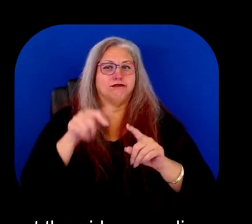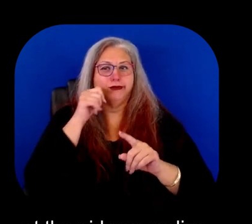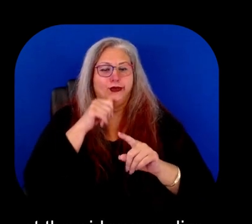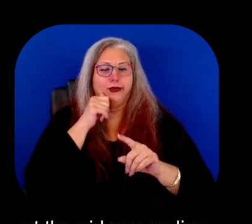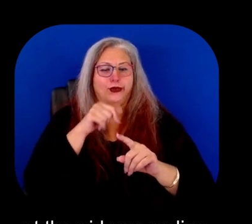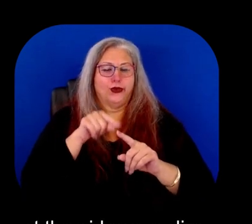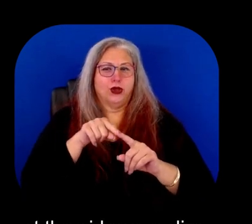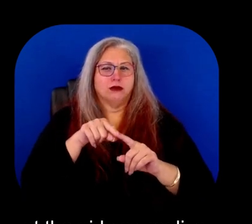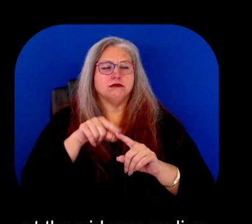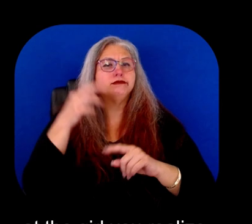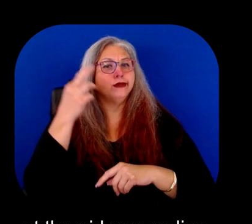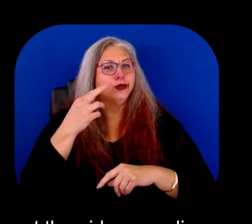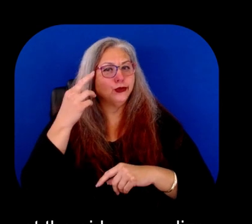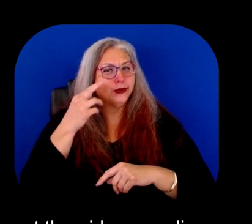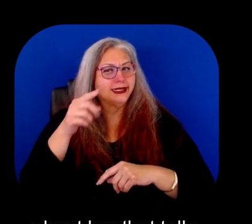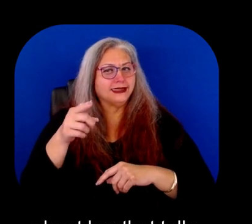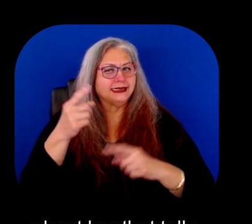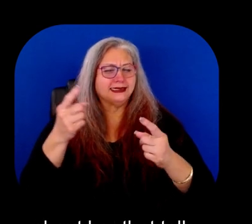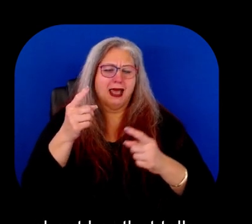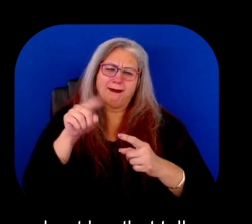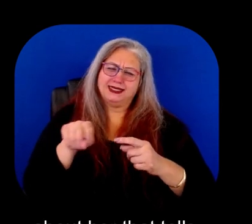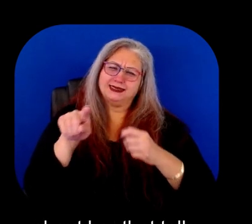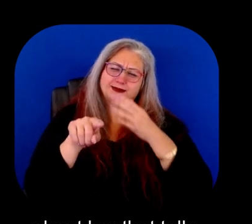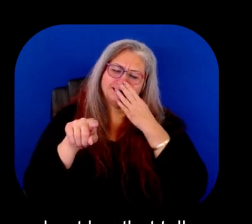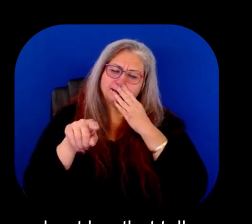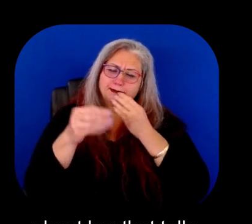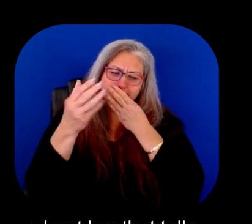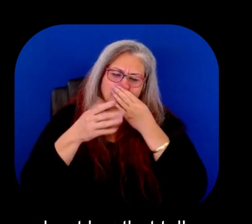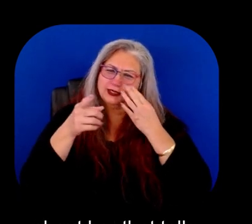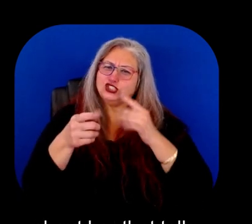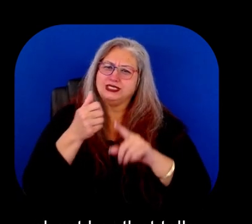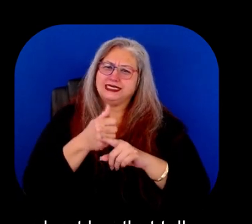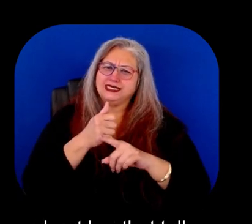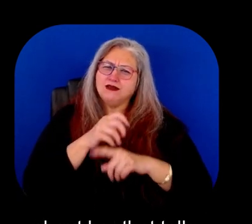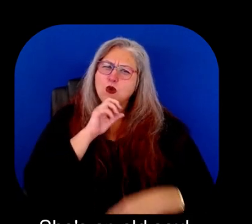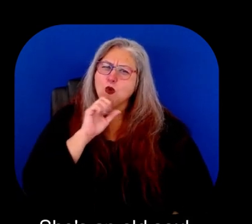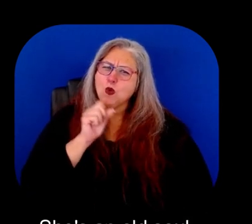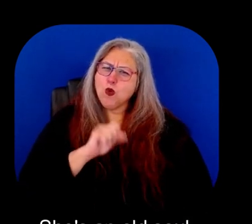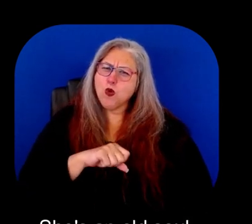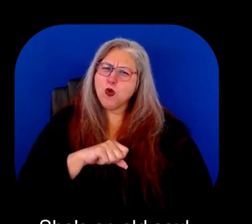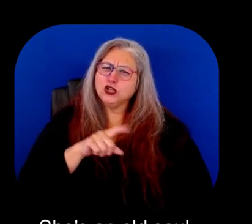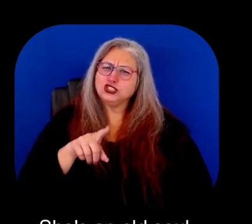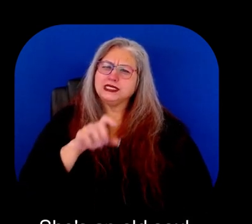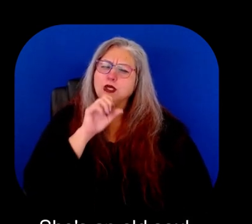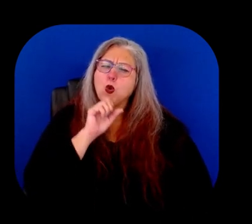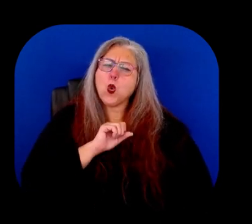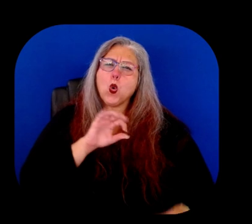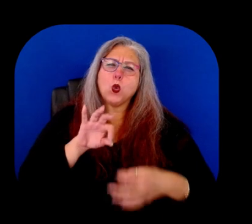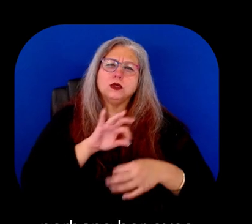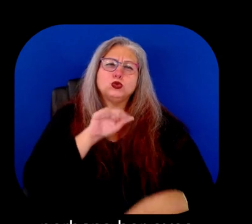girl, you'll realize that there's something about her that tells you that she's old. She's an old